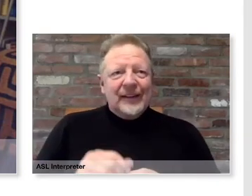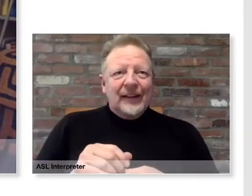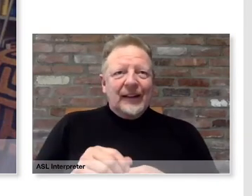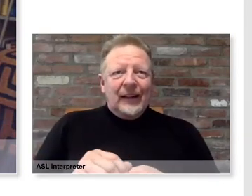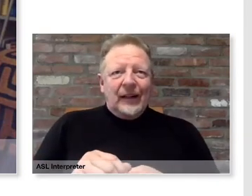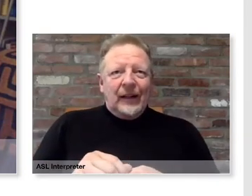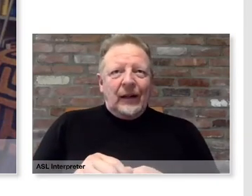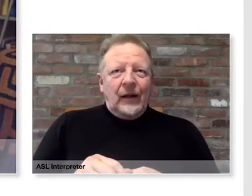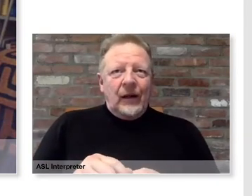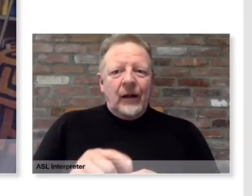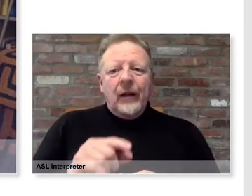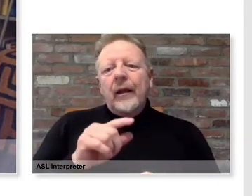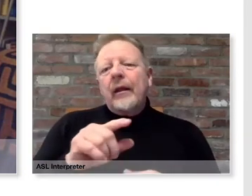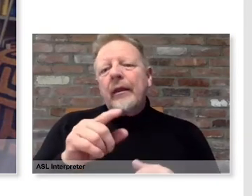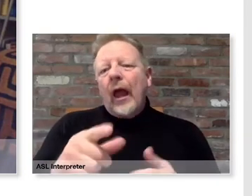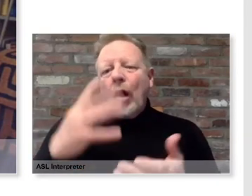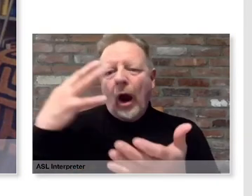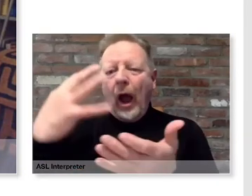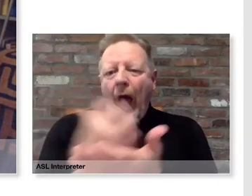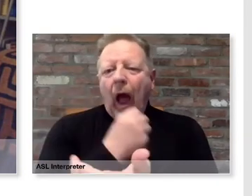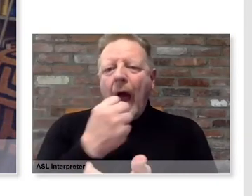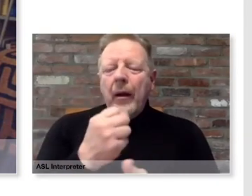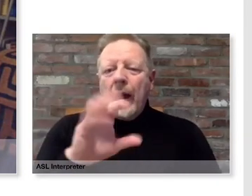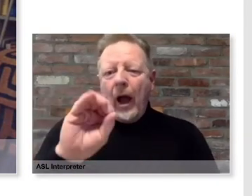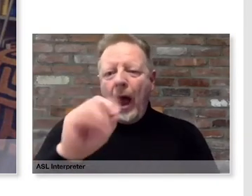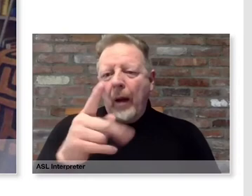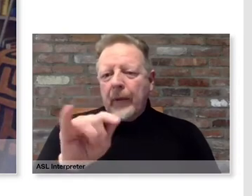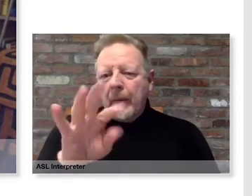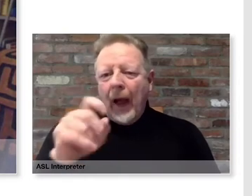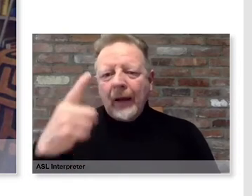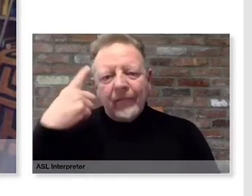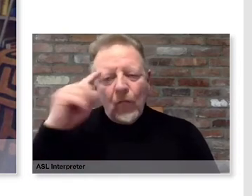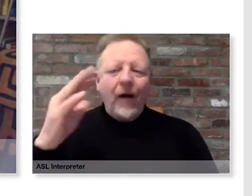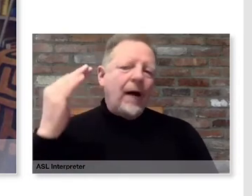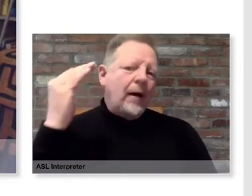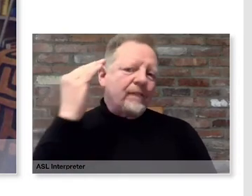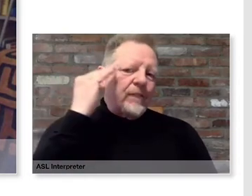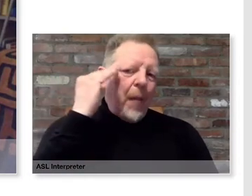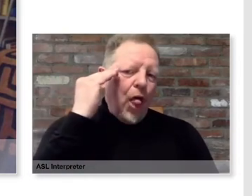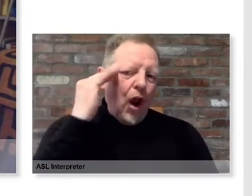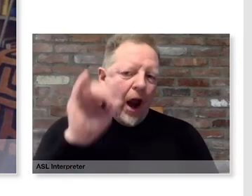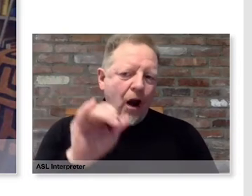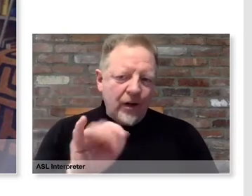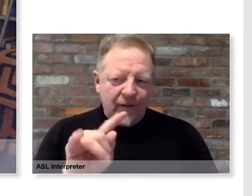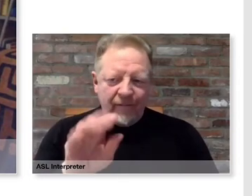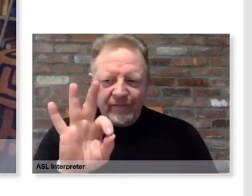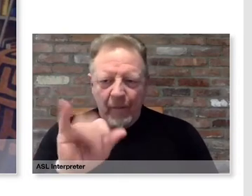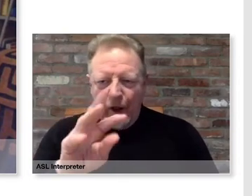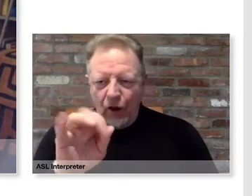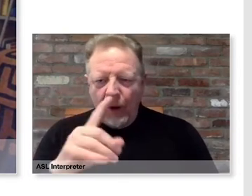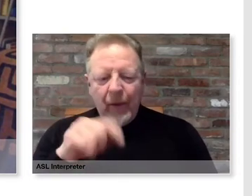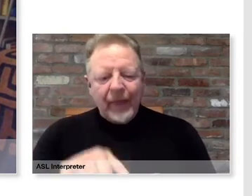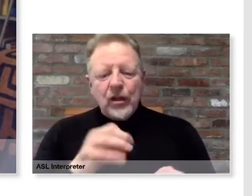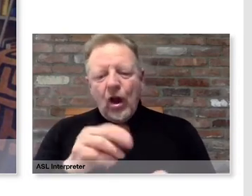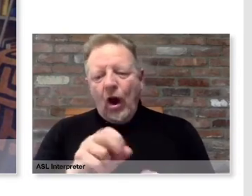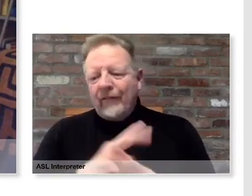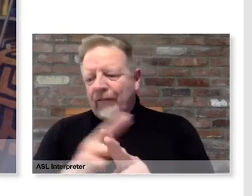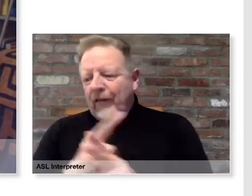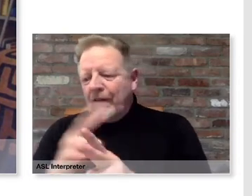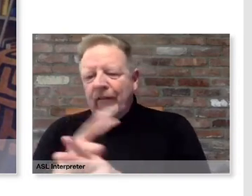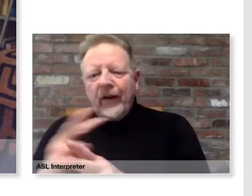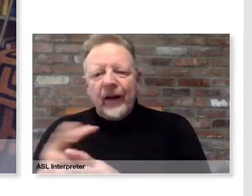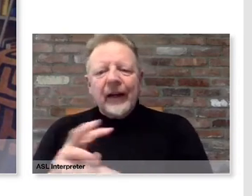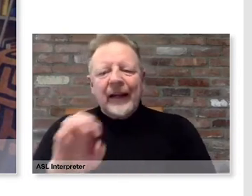are optimized for, as I mentioned, for familiarity. So mm-hmm. because these are very